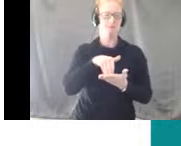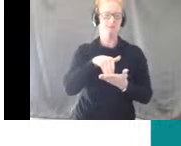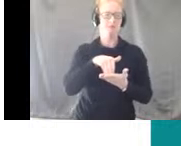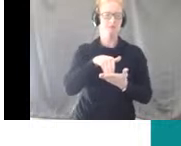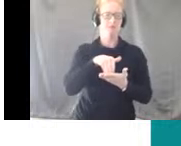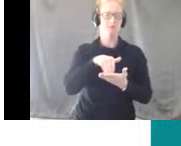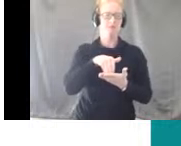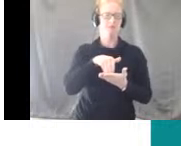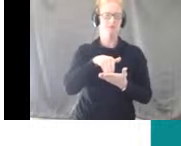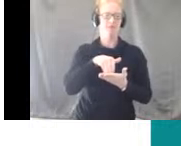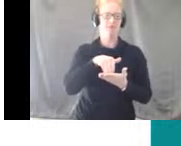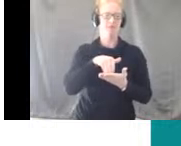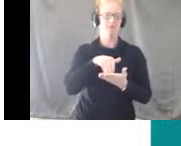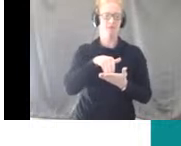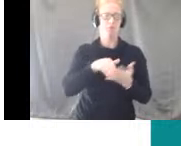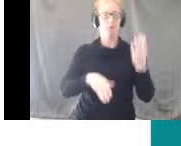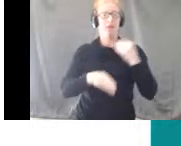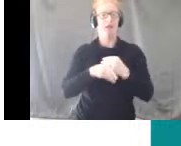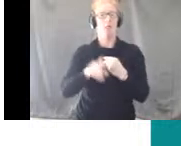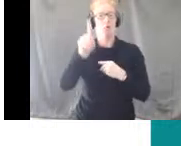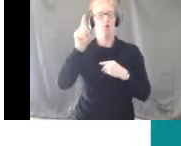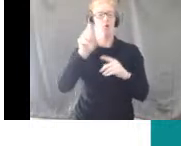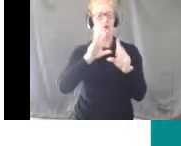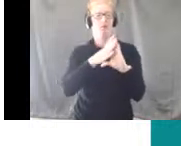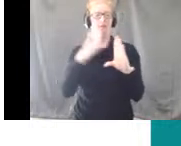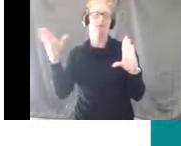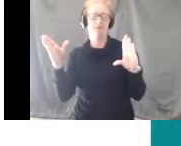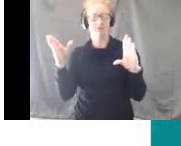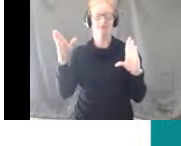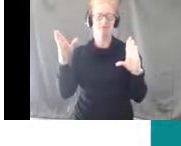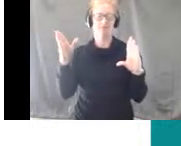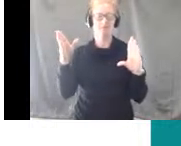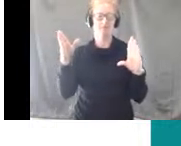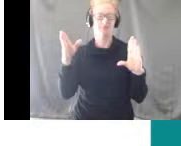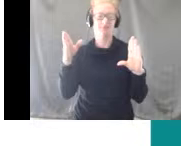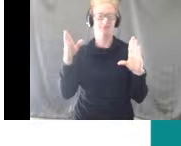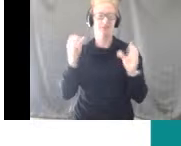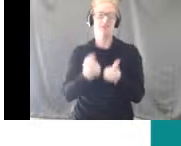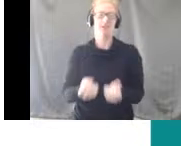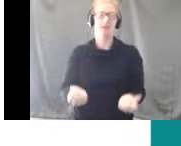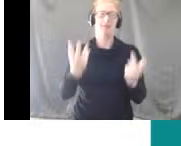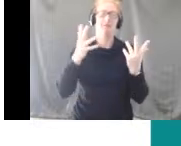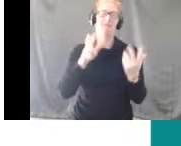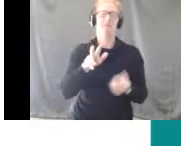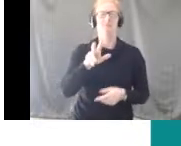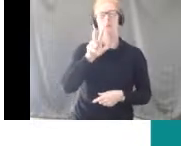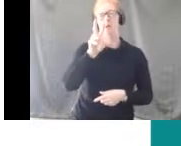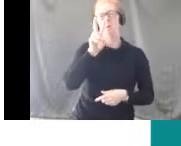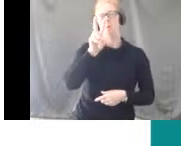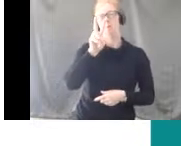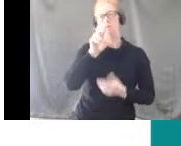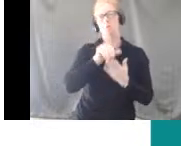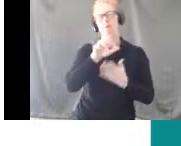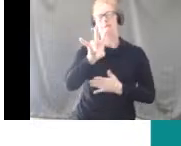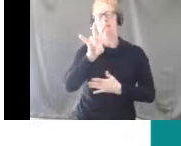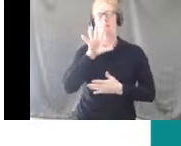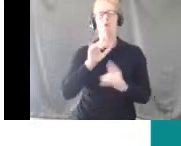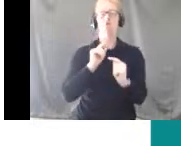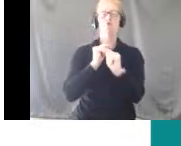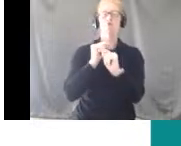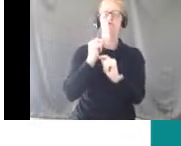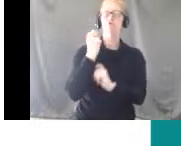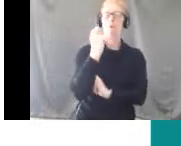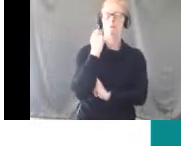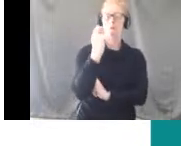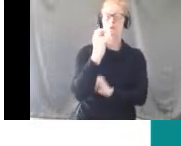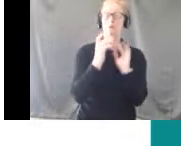hundreds behind the number, you've got generally the number of submissions we receive. So we've got about 2,700 transportation comments, 1,300